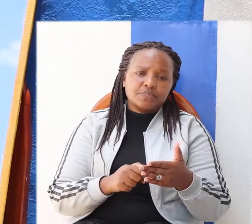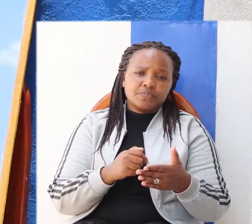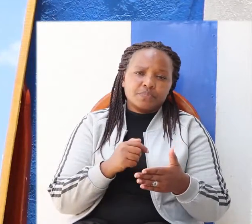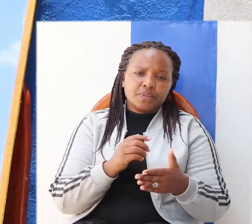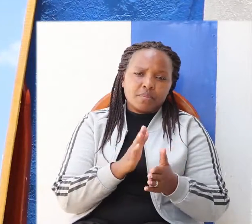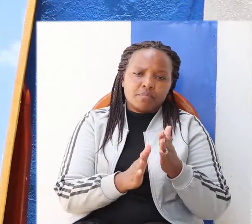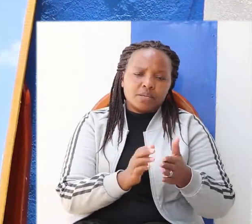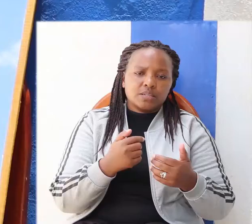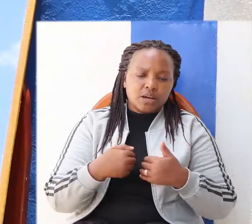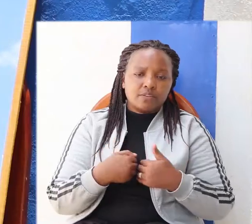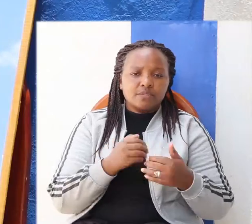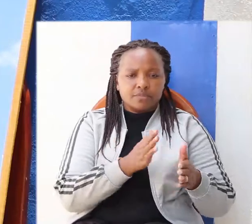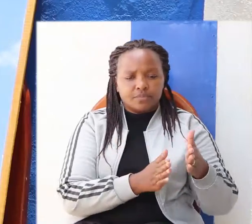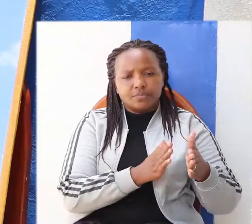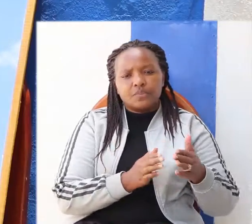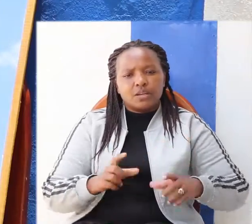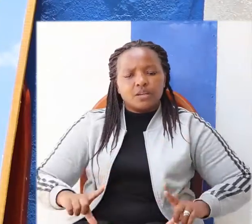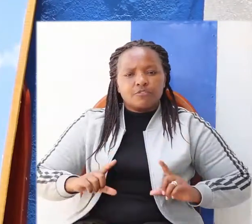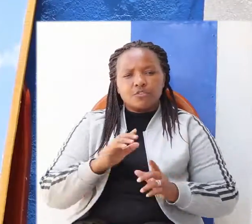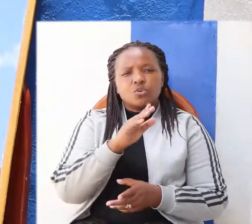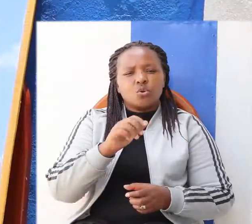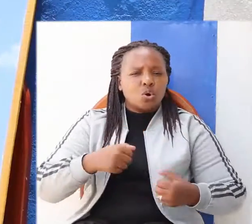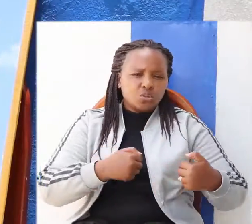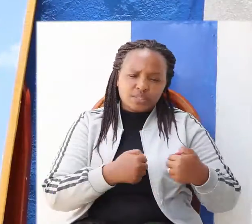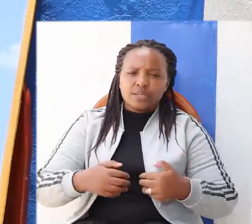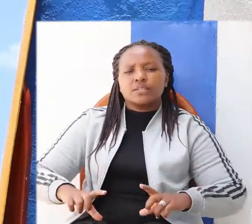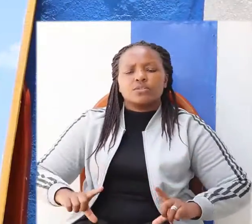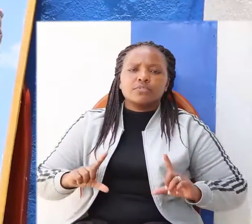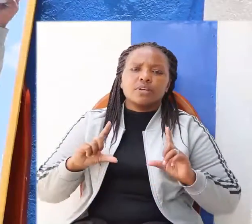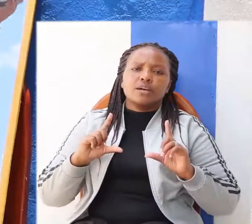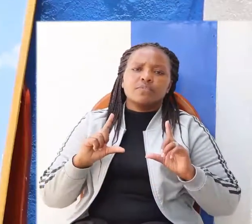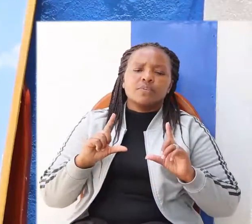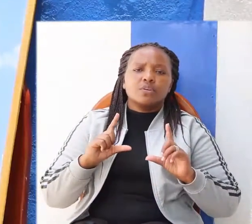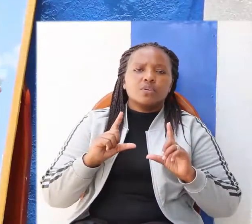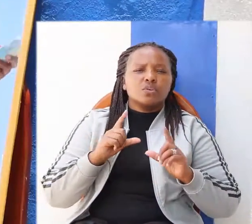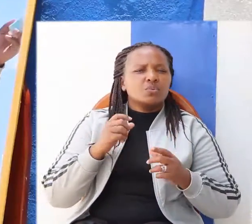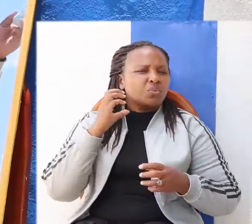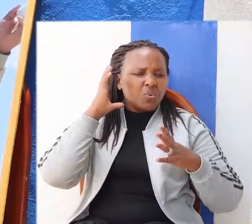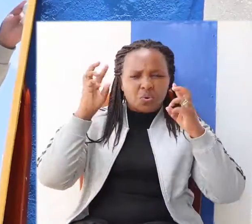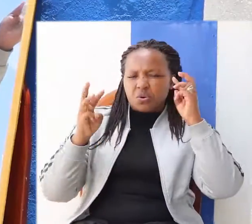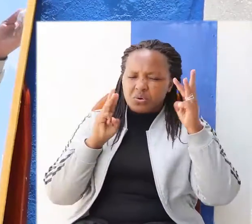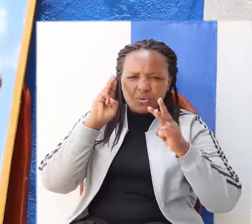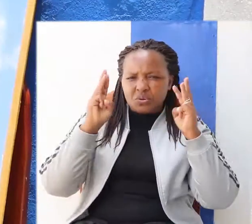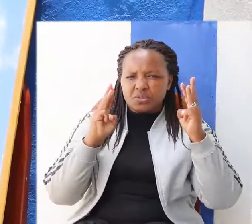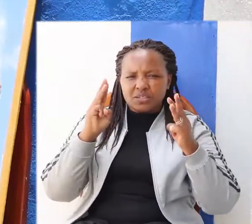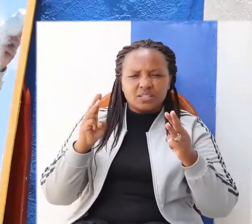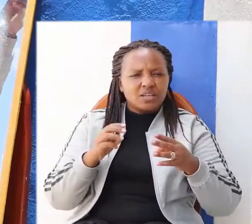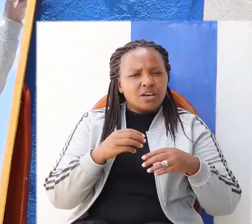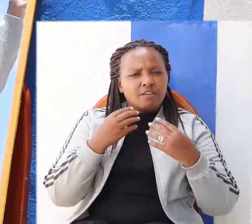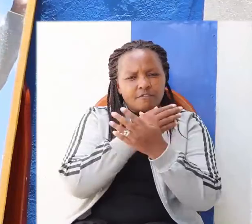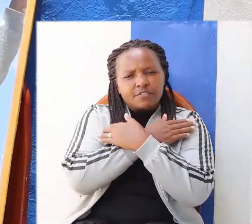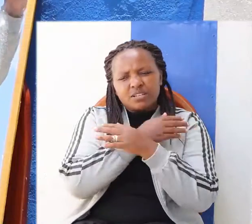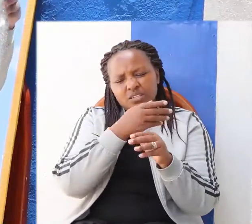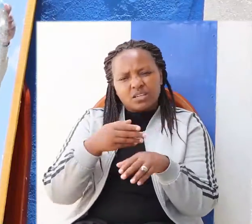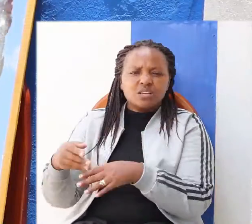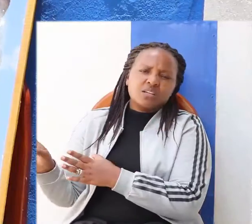the plans he has for you and his intentions in your life. But because of the challenges of life, your worries, your friends desert